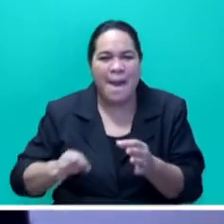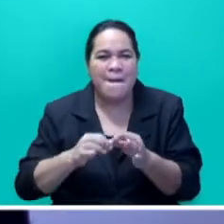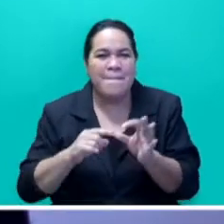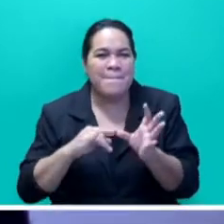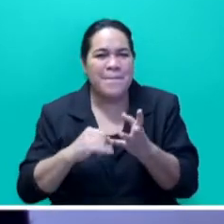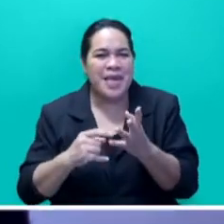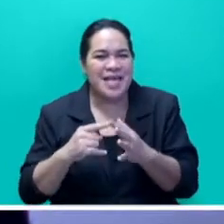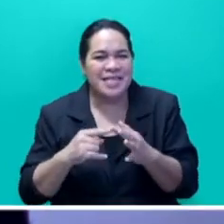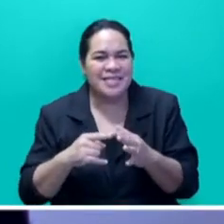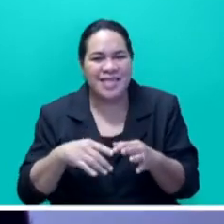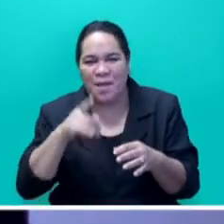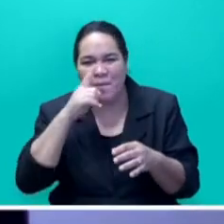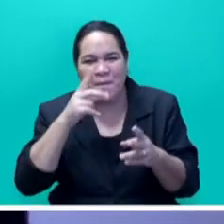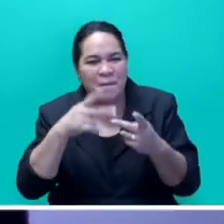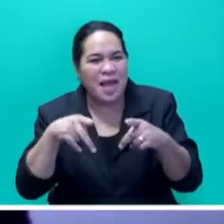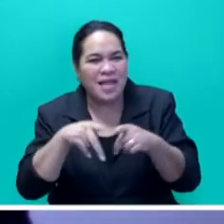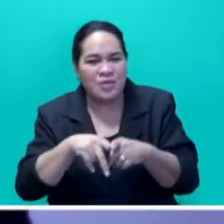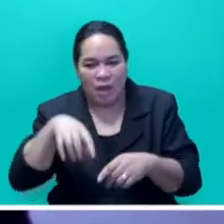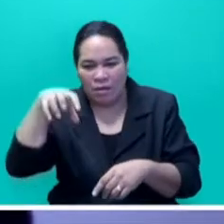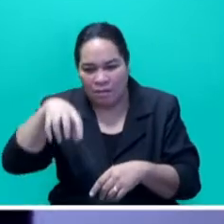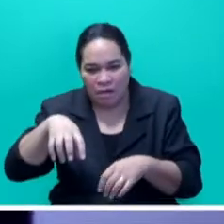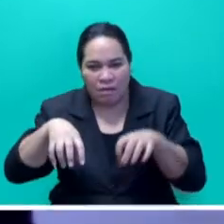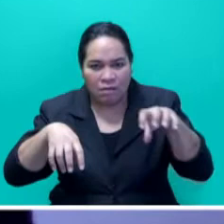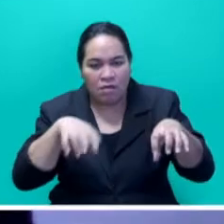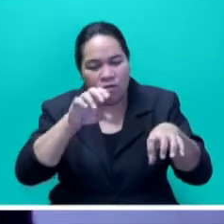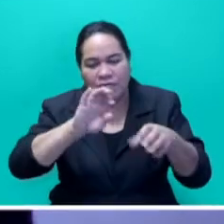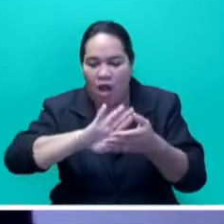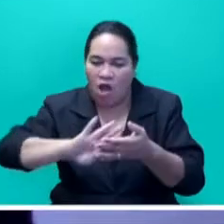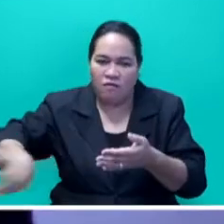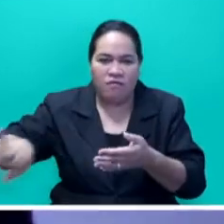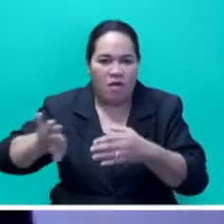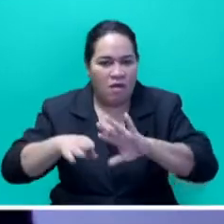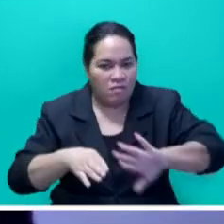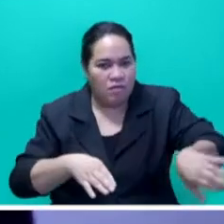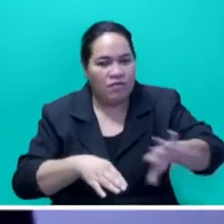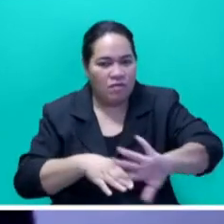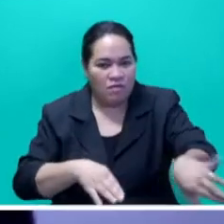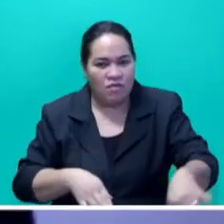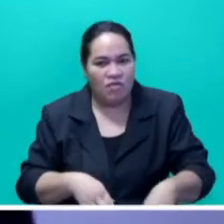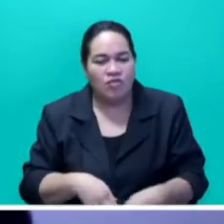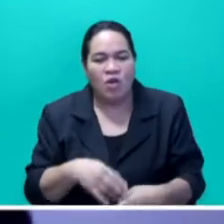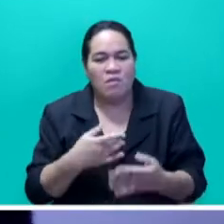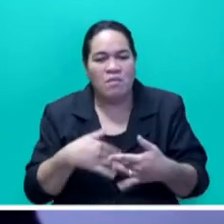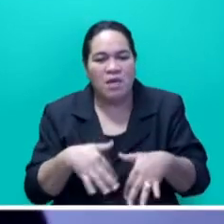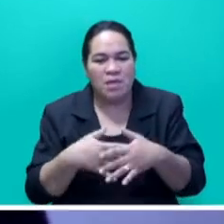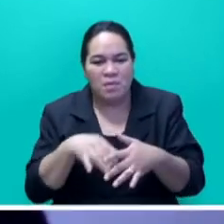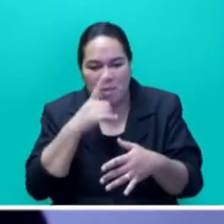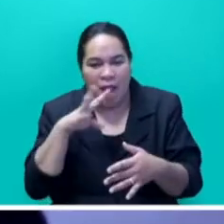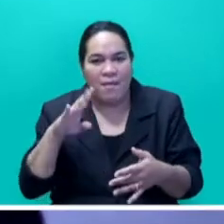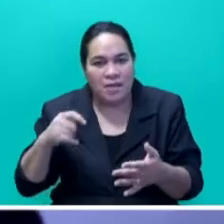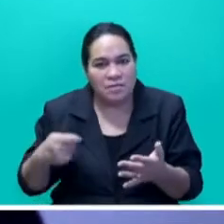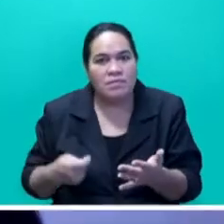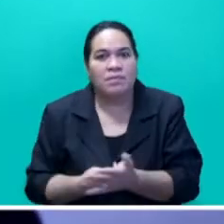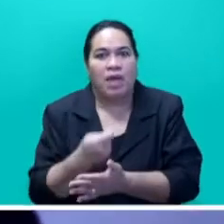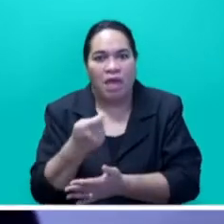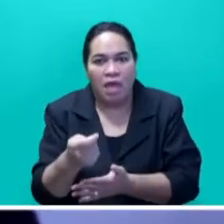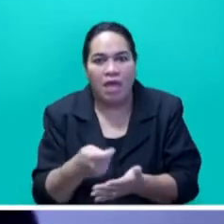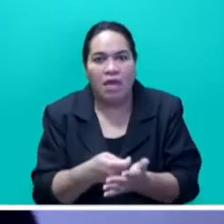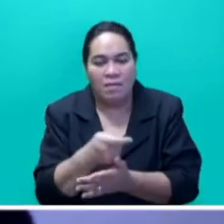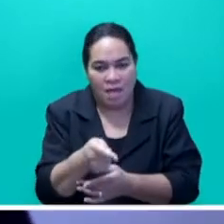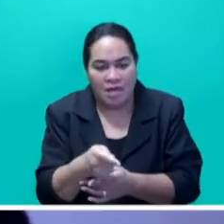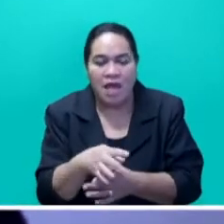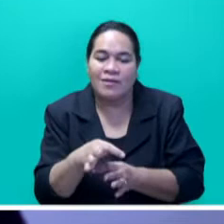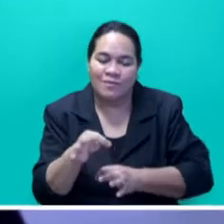will remove the base, stand, and station fees that public service vehicle permit holders pay and replace it with an